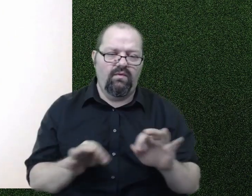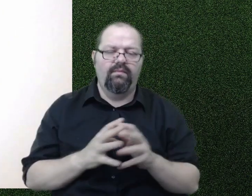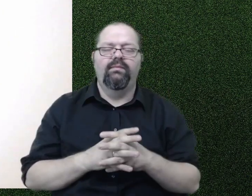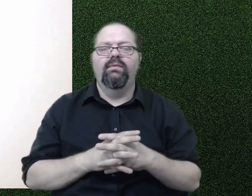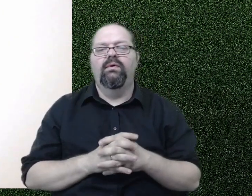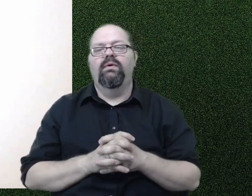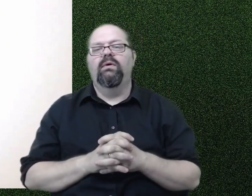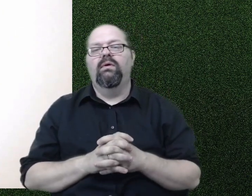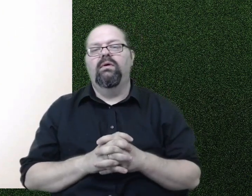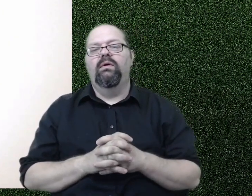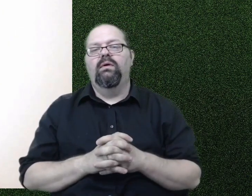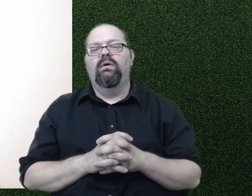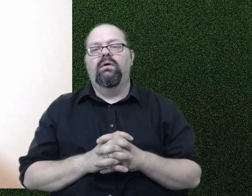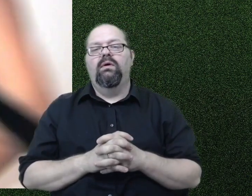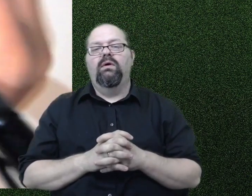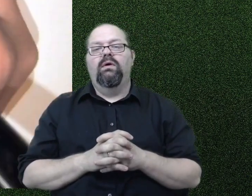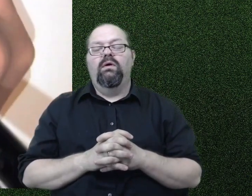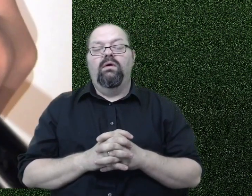In 2D,